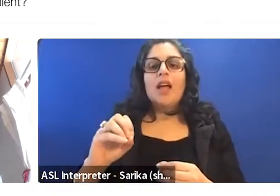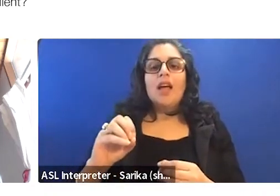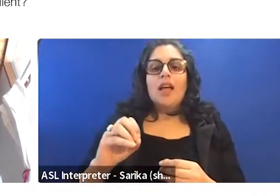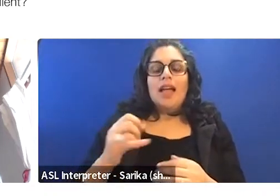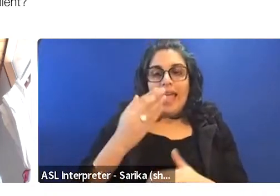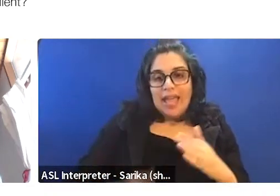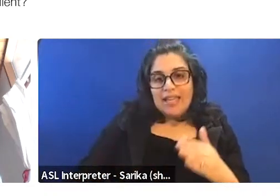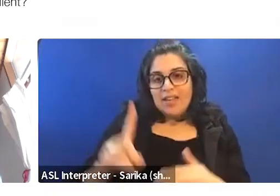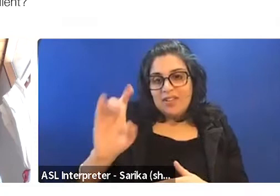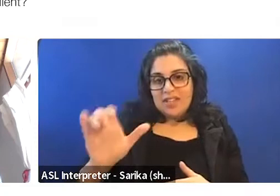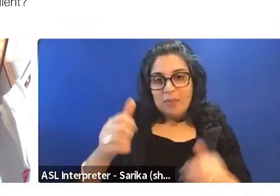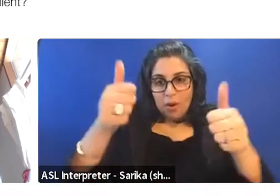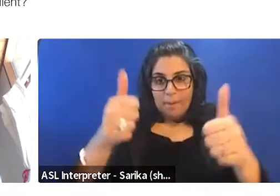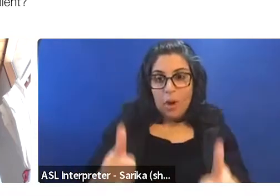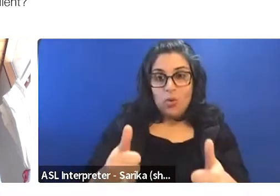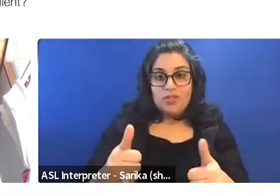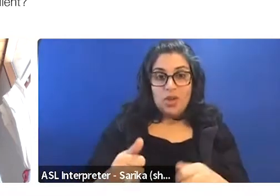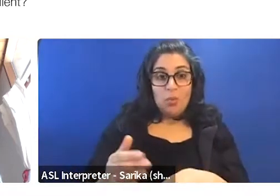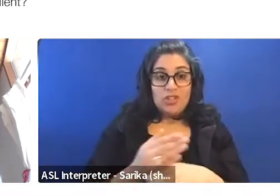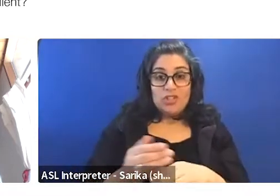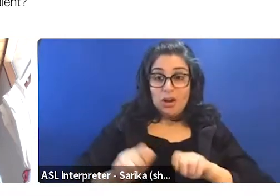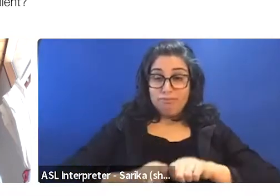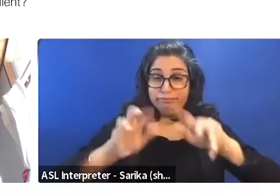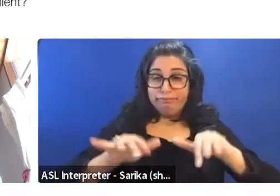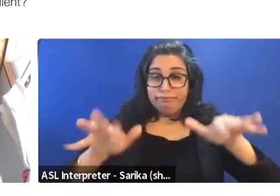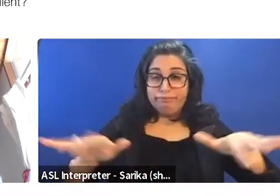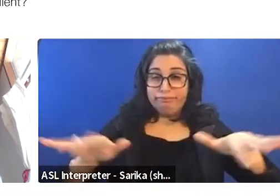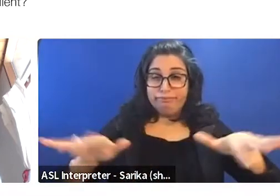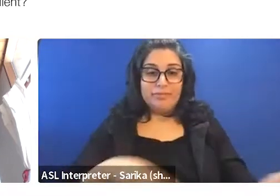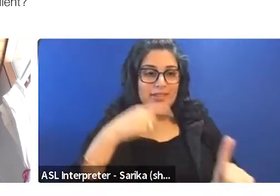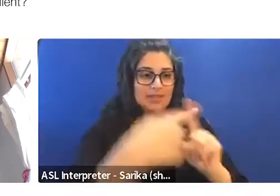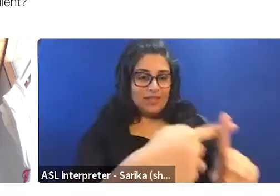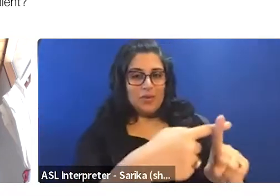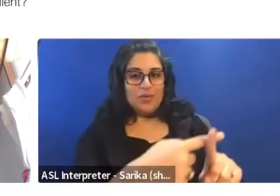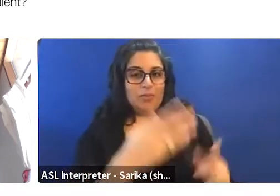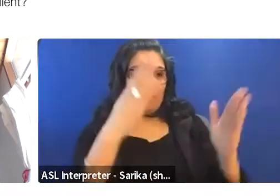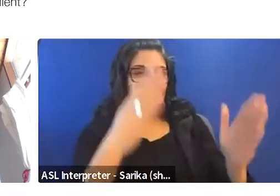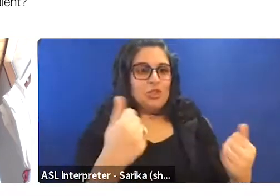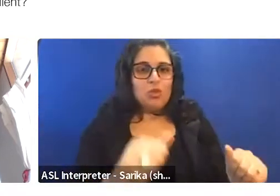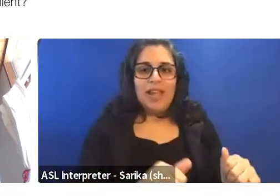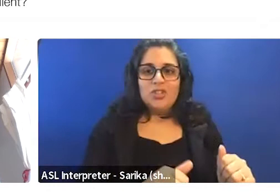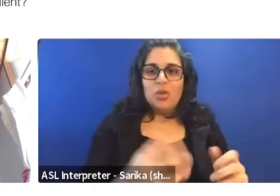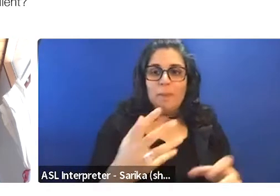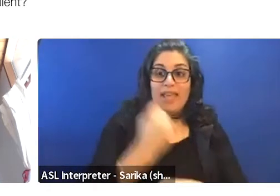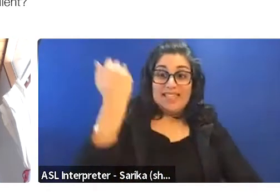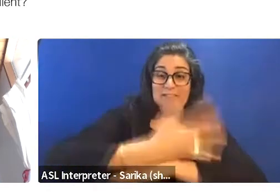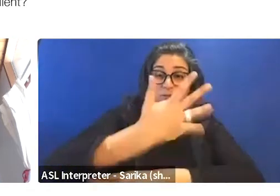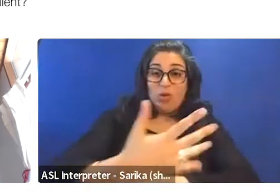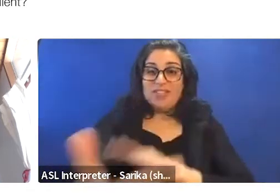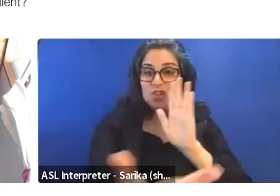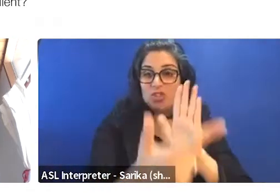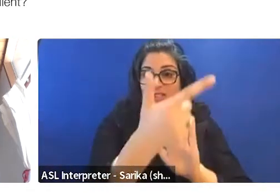that got shared a couple thousand times, targeting this speaker who was trying to legalize deforestation. And Teju speaking